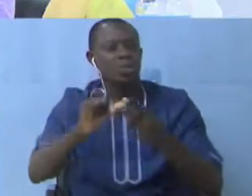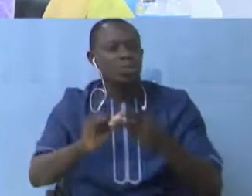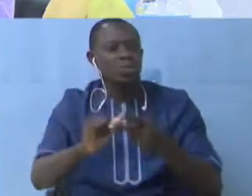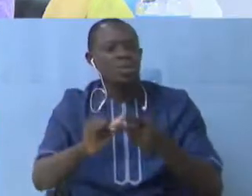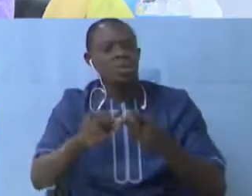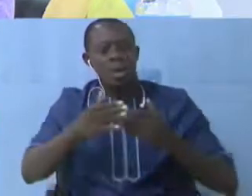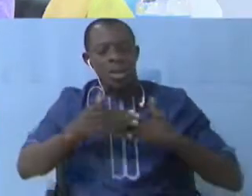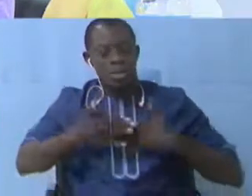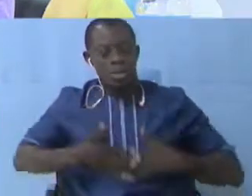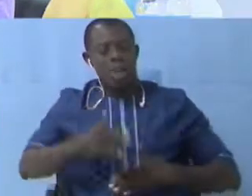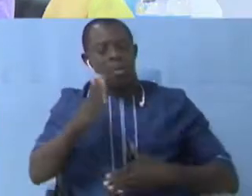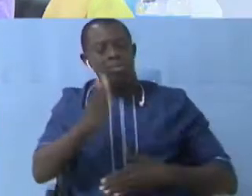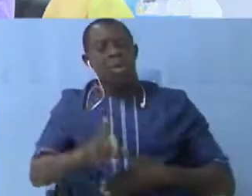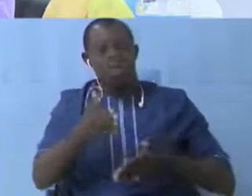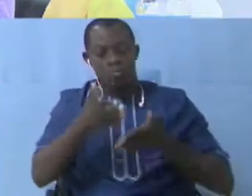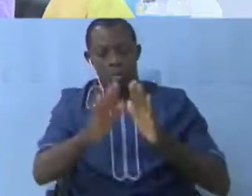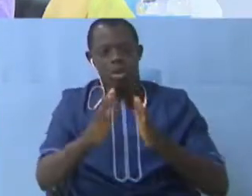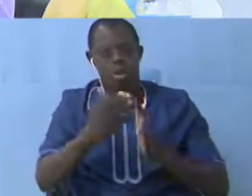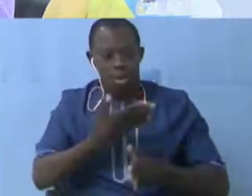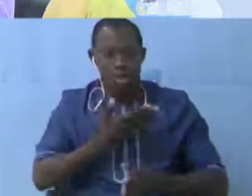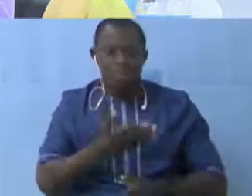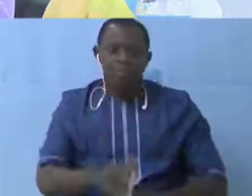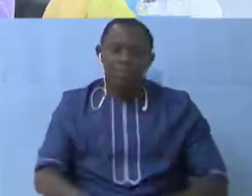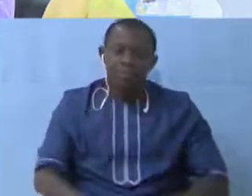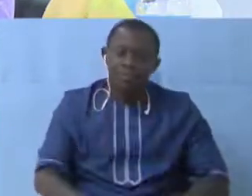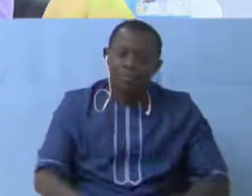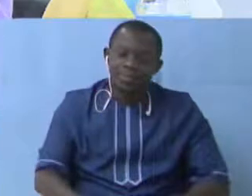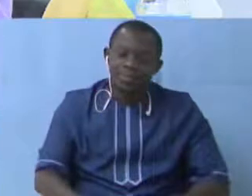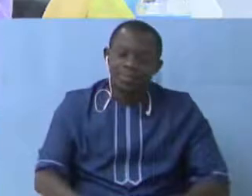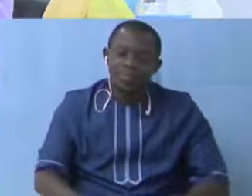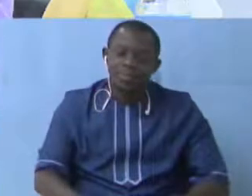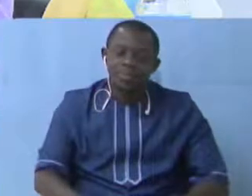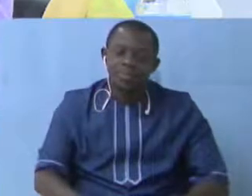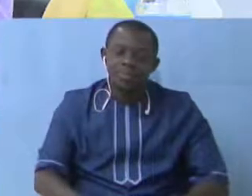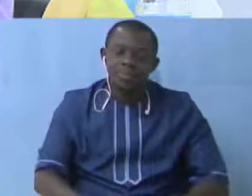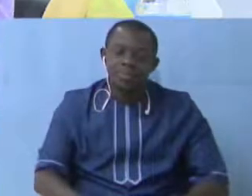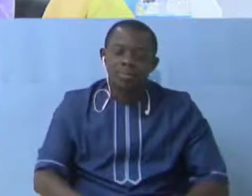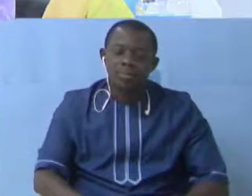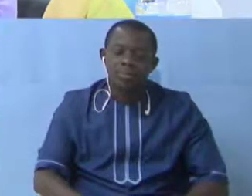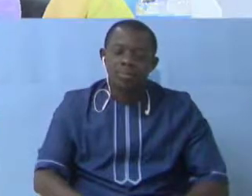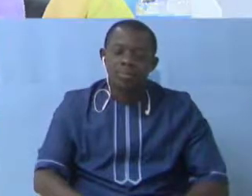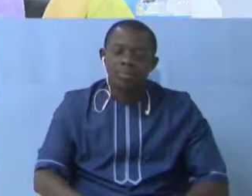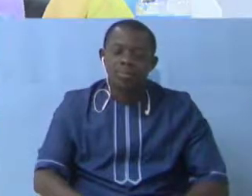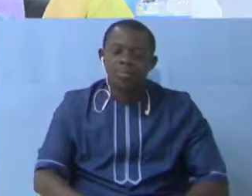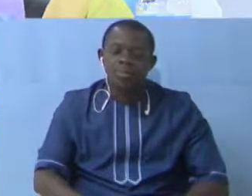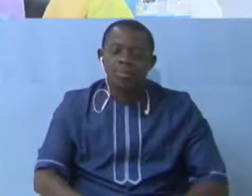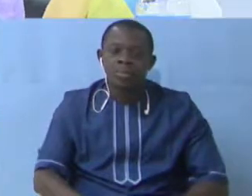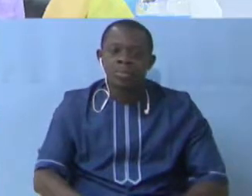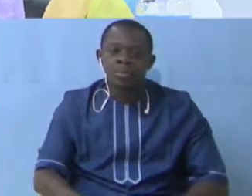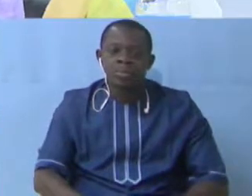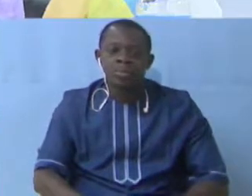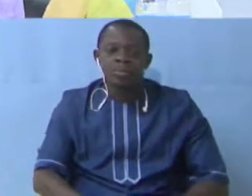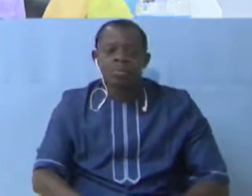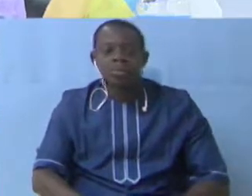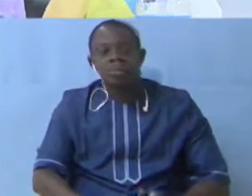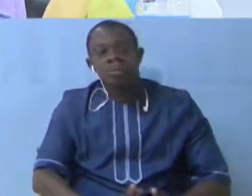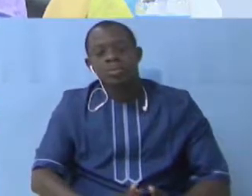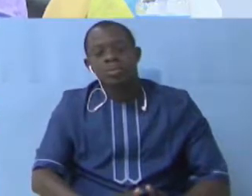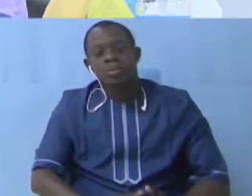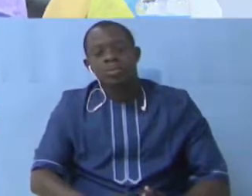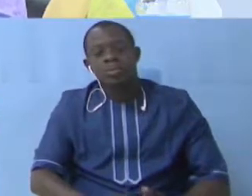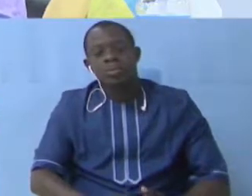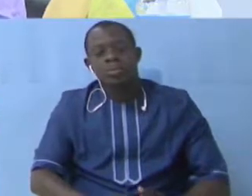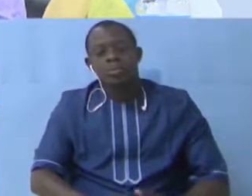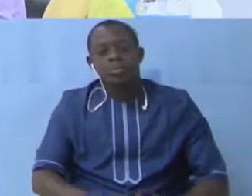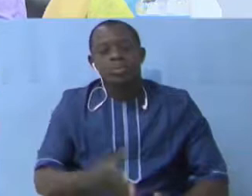ci wàlli taskati xibaar am na yeneen yu ci bari yoo xam ne Article 19 binda nañ ko ci wàlli yelleefi doomu aadama. And